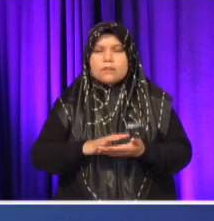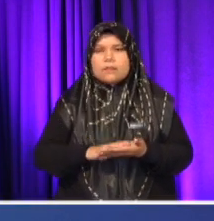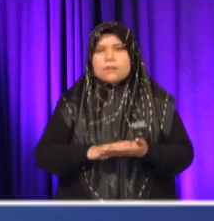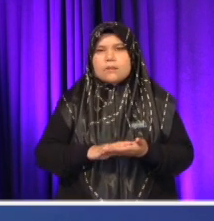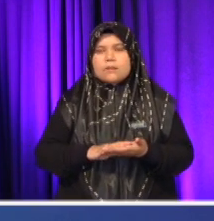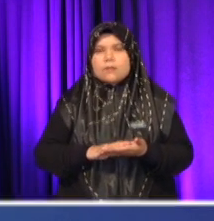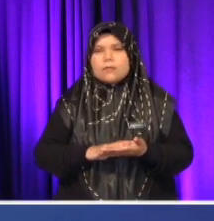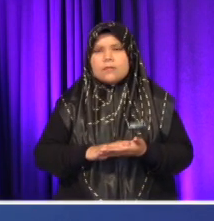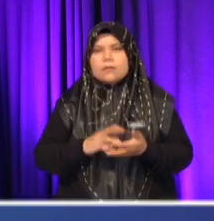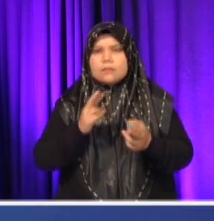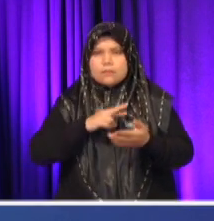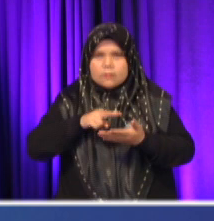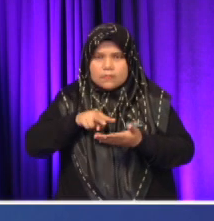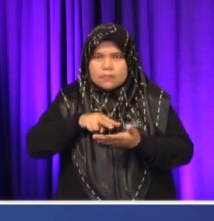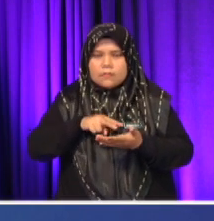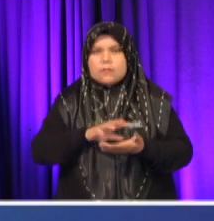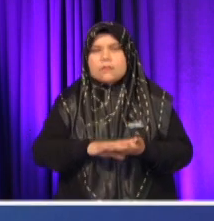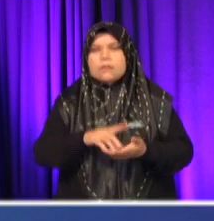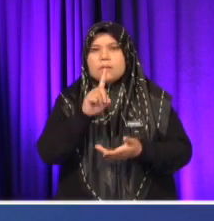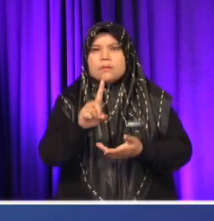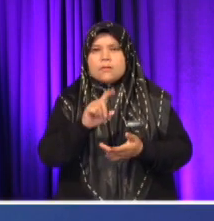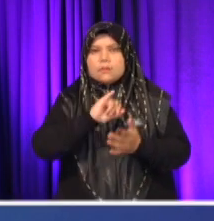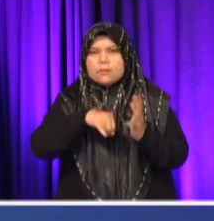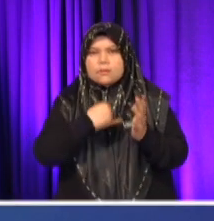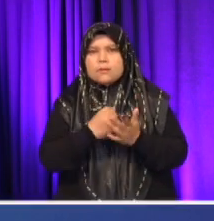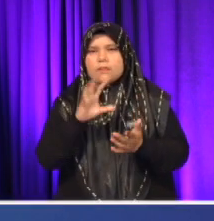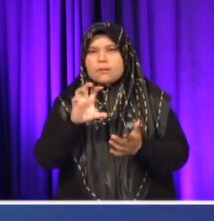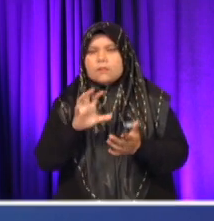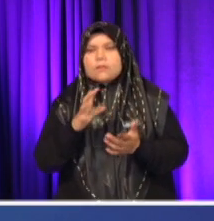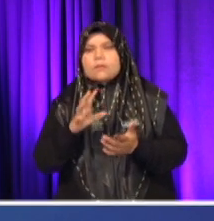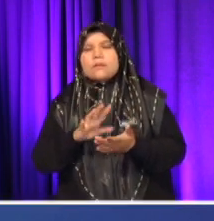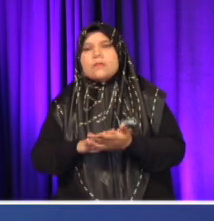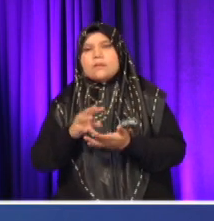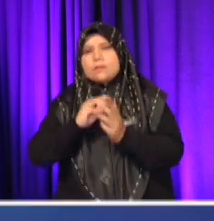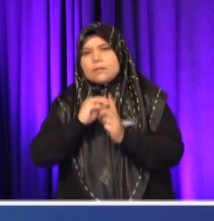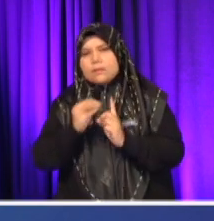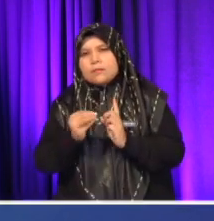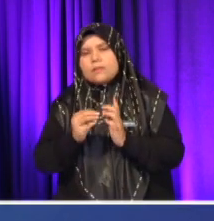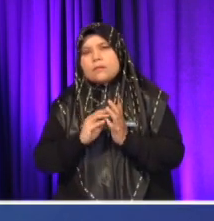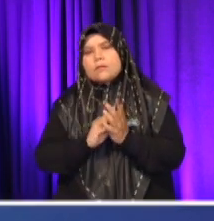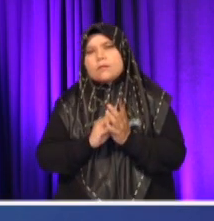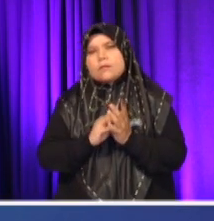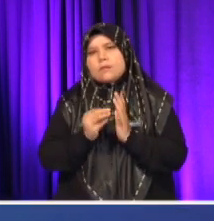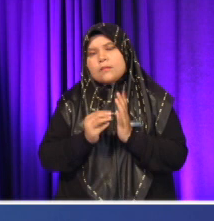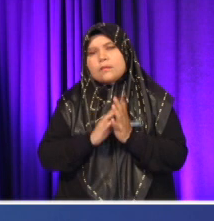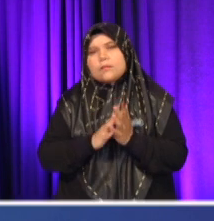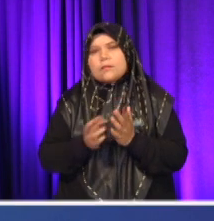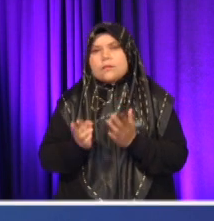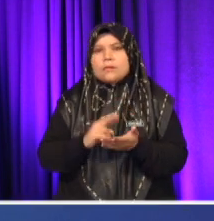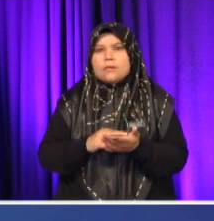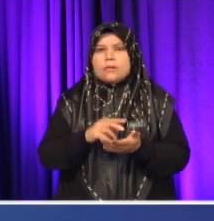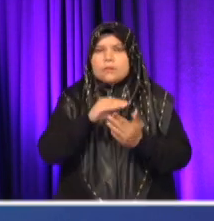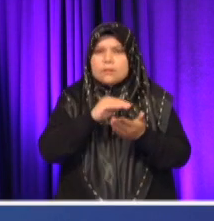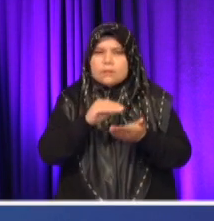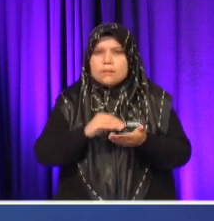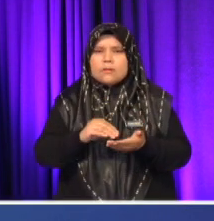the candidates will be sitting for it for 1 hour and 15 minutes. And again, I'd like to, to repeat that this paper is aligned to the